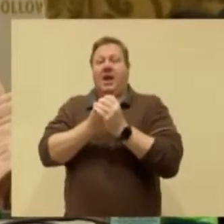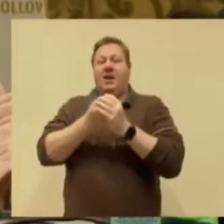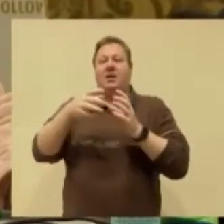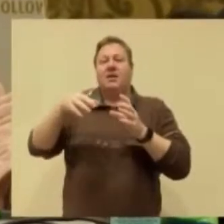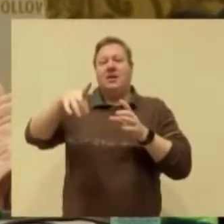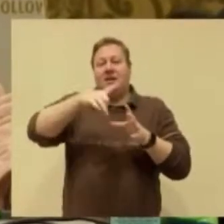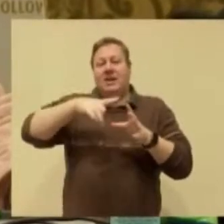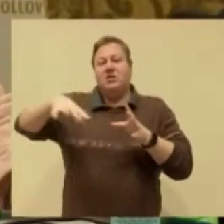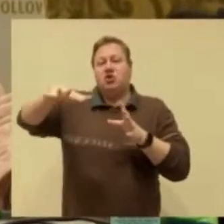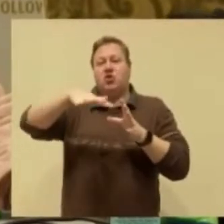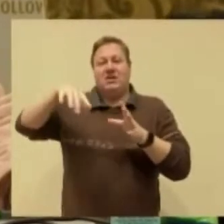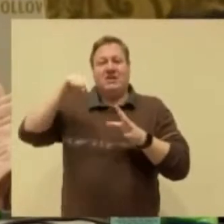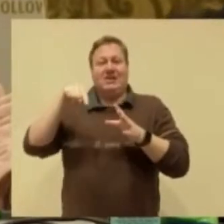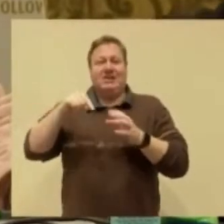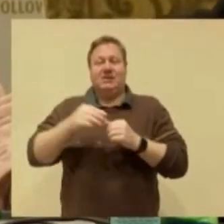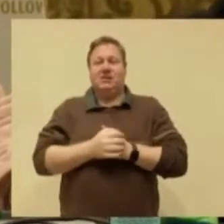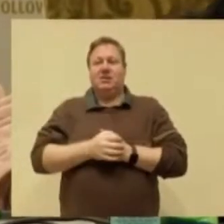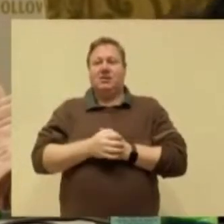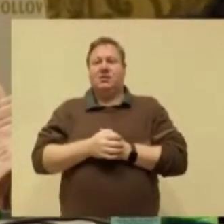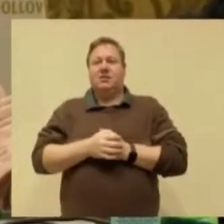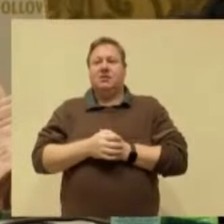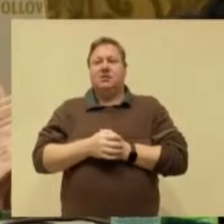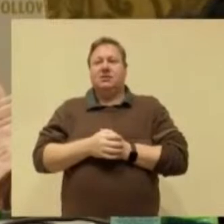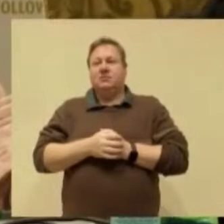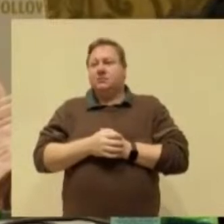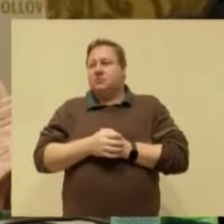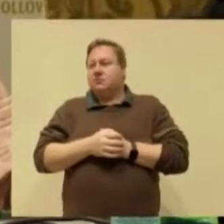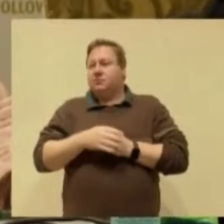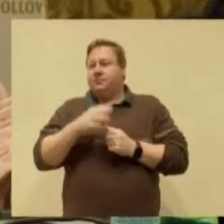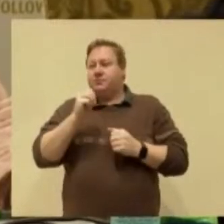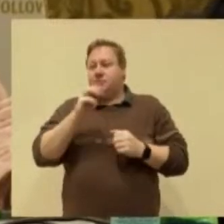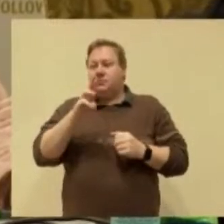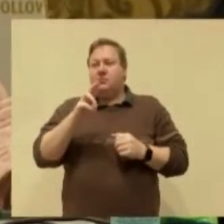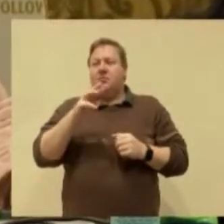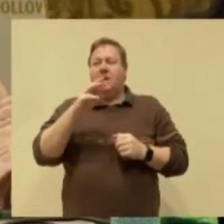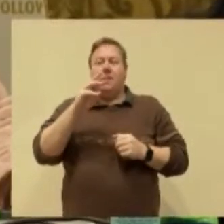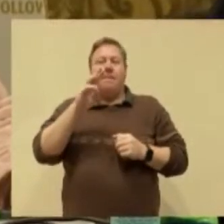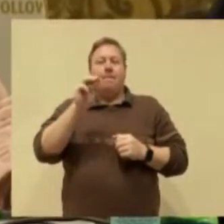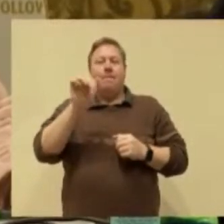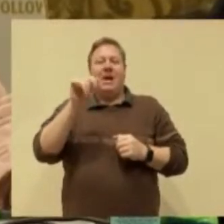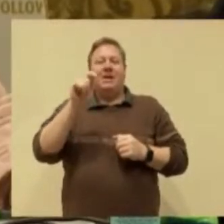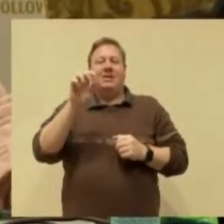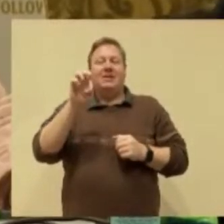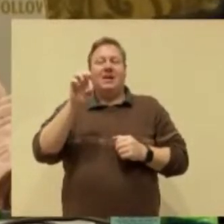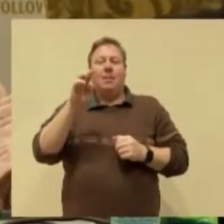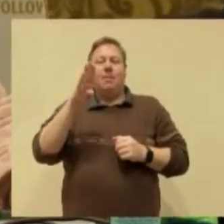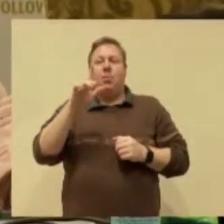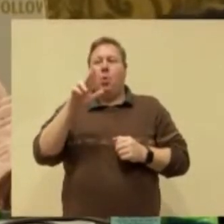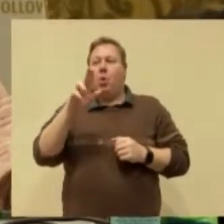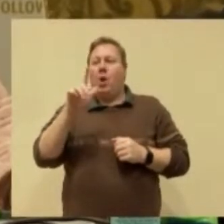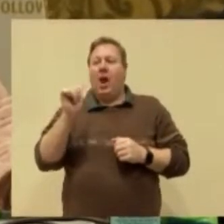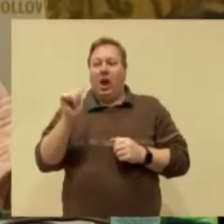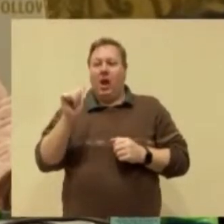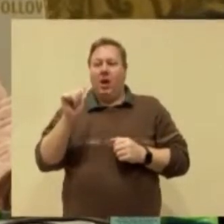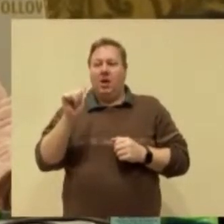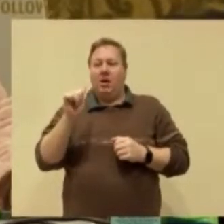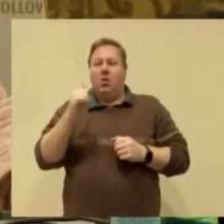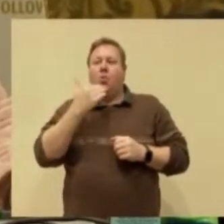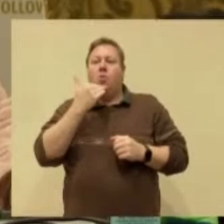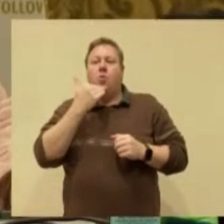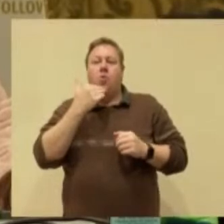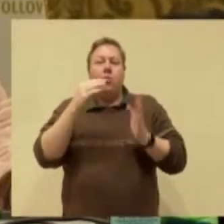i don't know who must mateboo live actually mandated by the